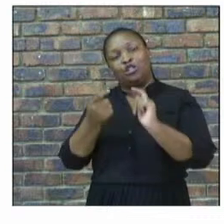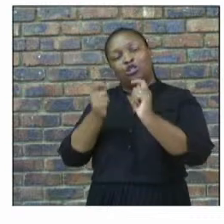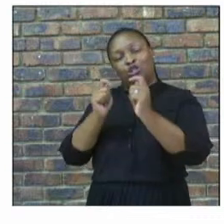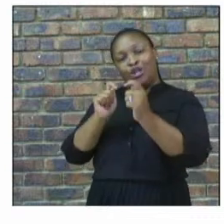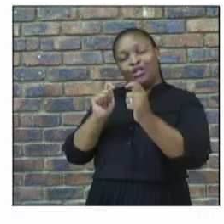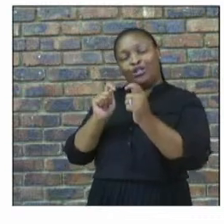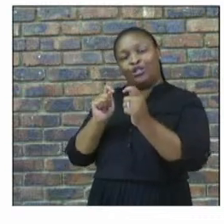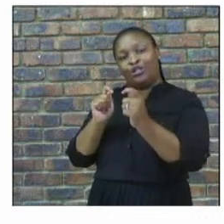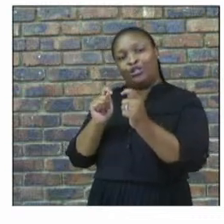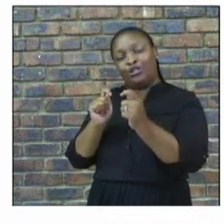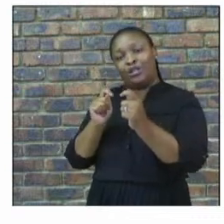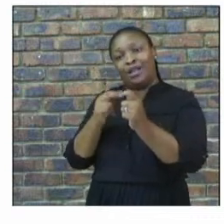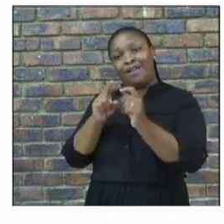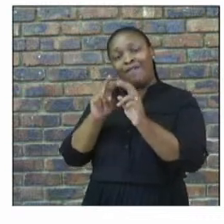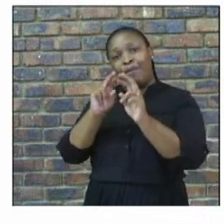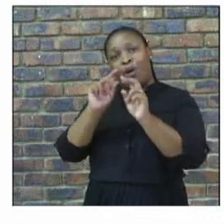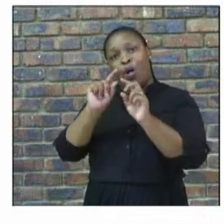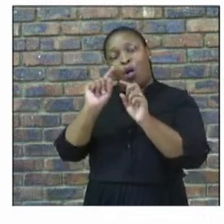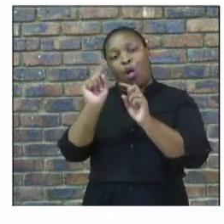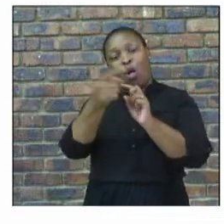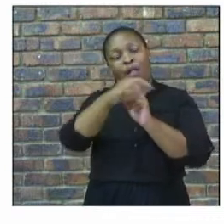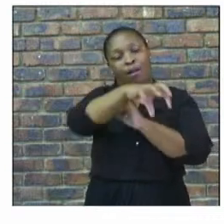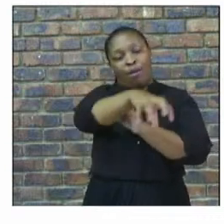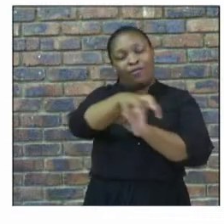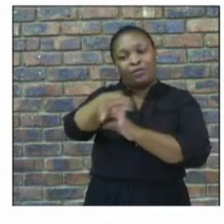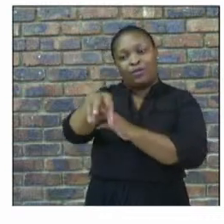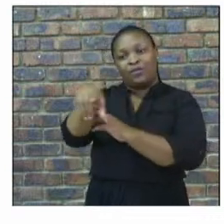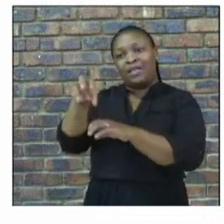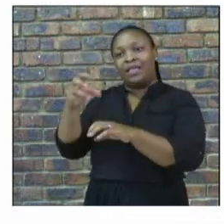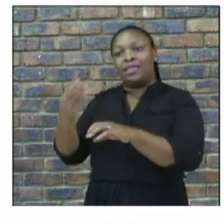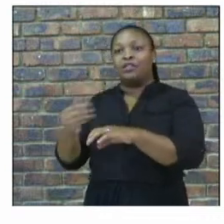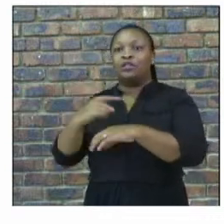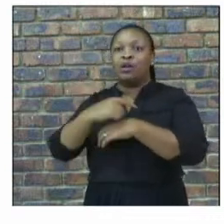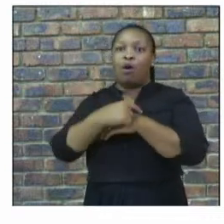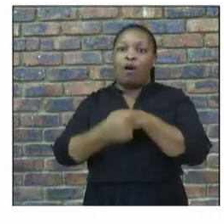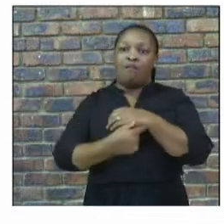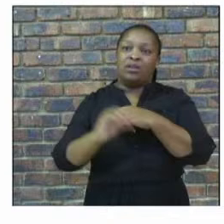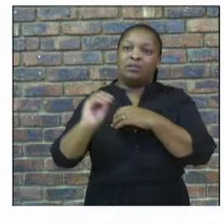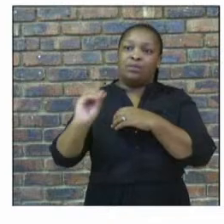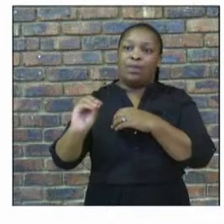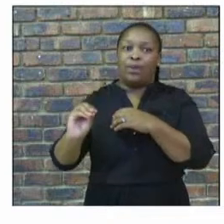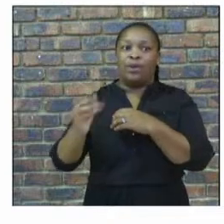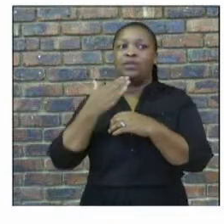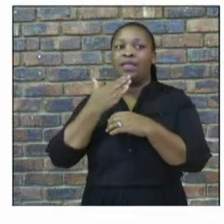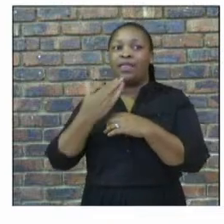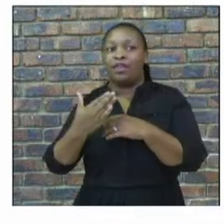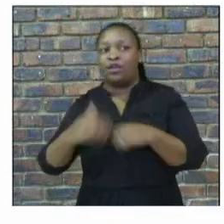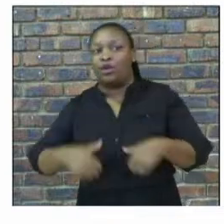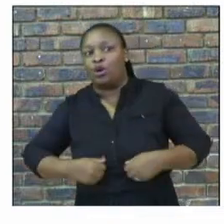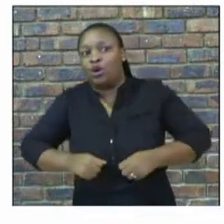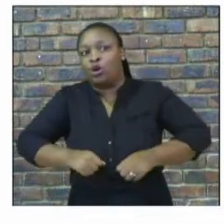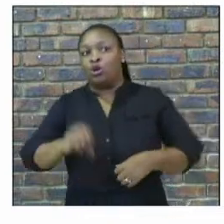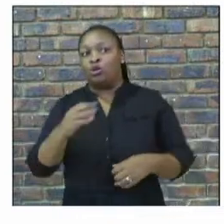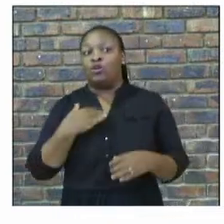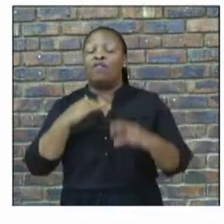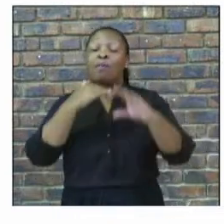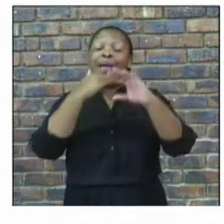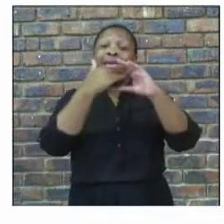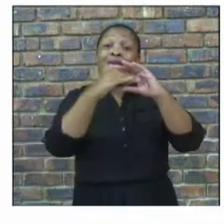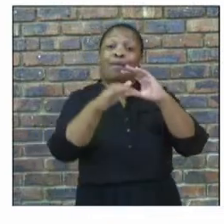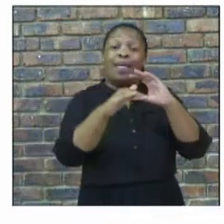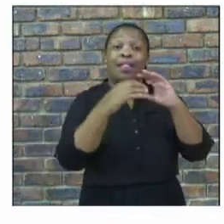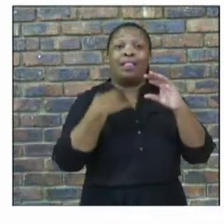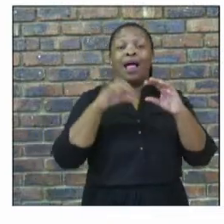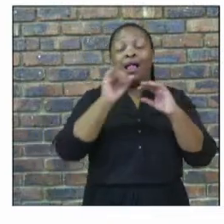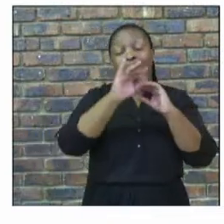of Provinces for concurrence. Thank you. For my email address, can I spell it